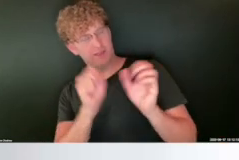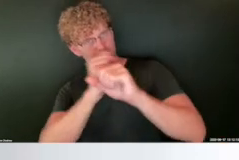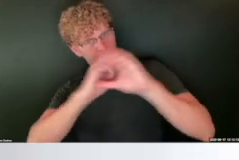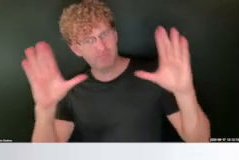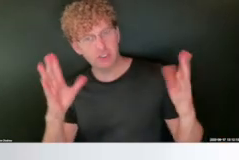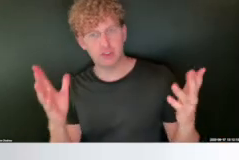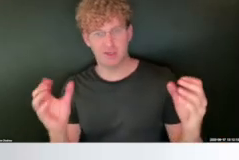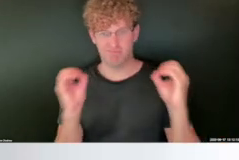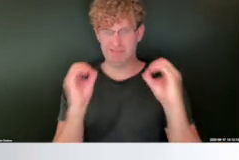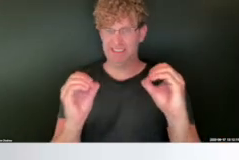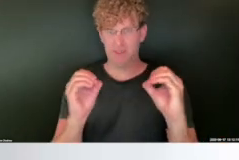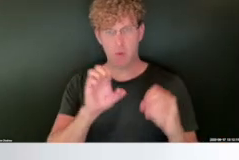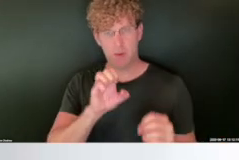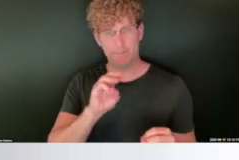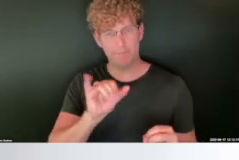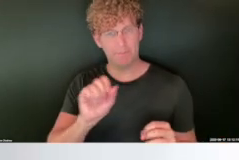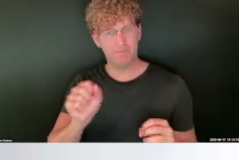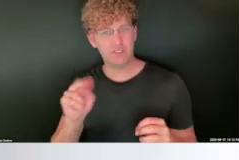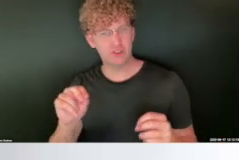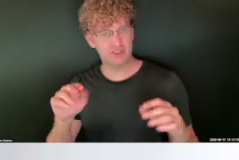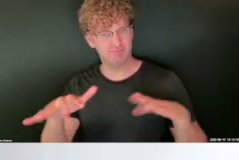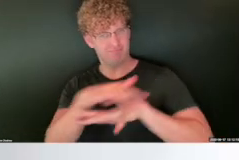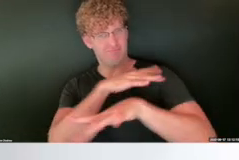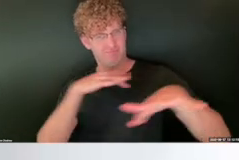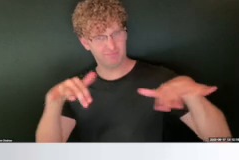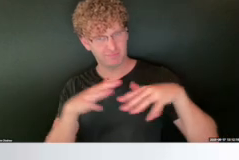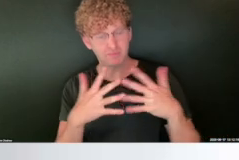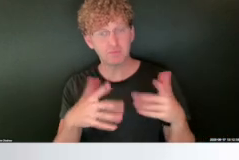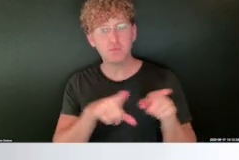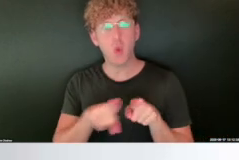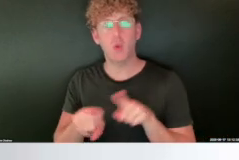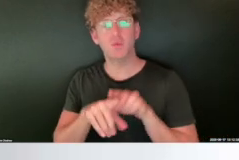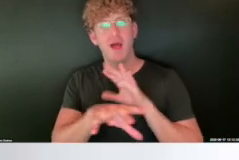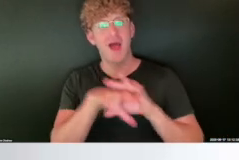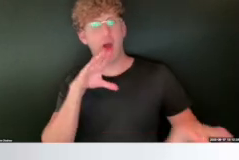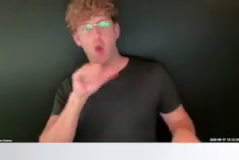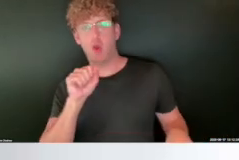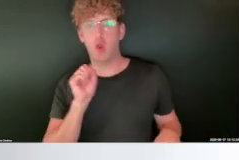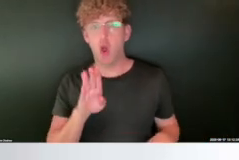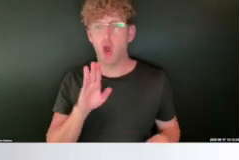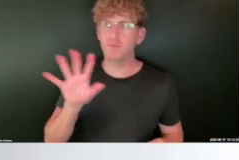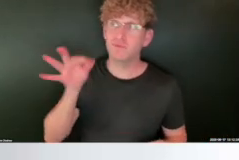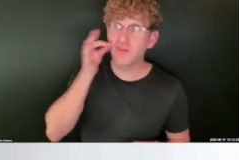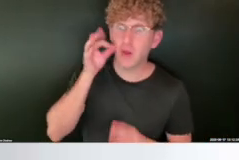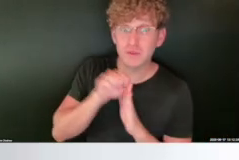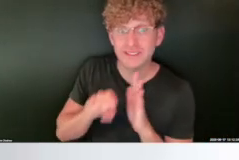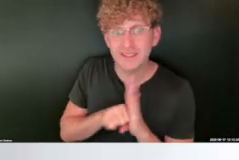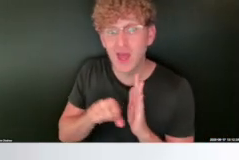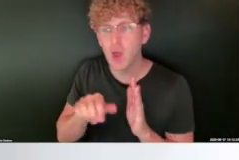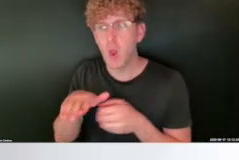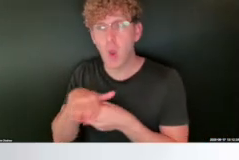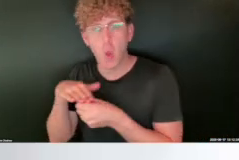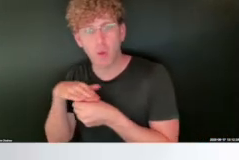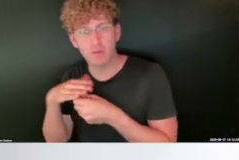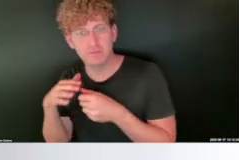other federal, state, and local agencies have complementary funding sources as well. Examples